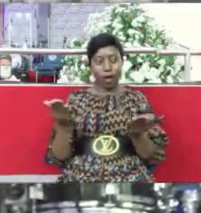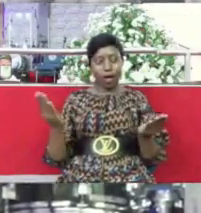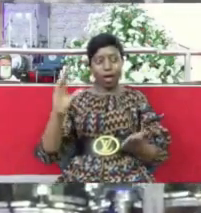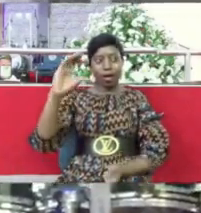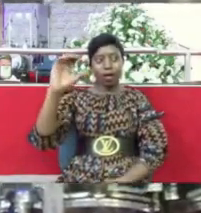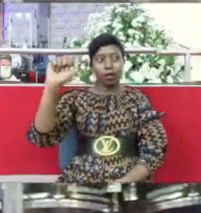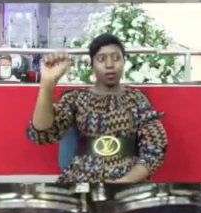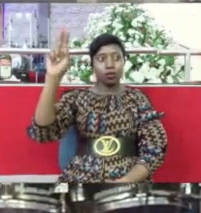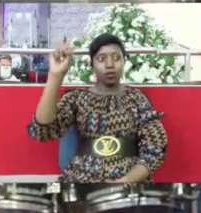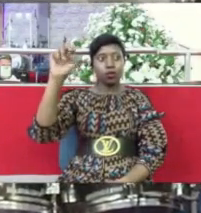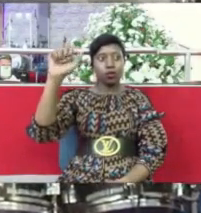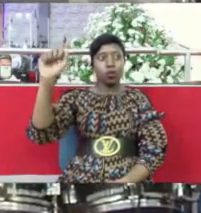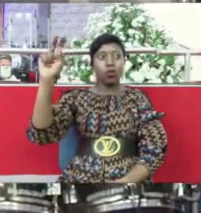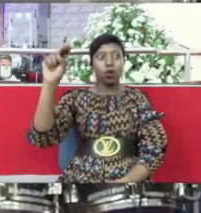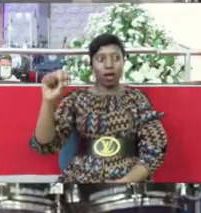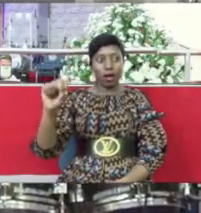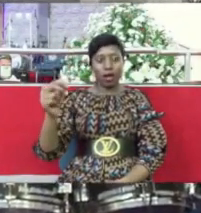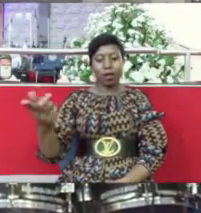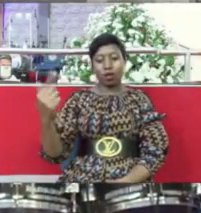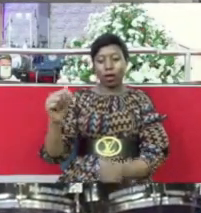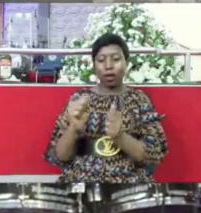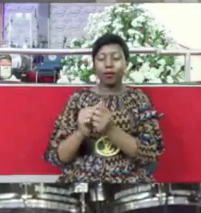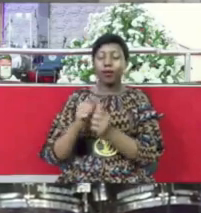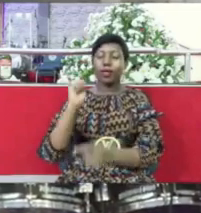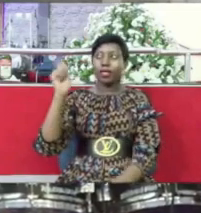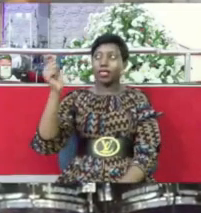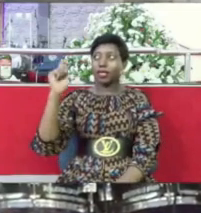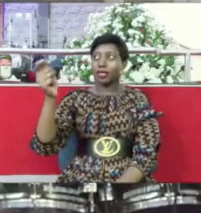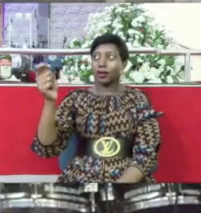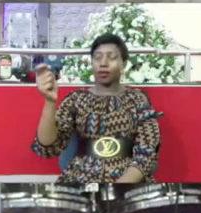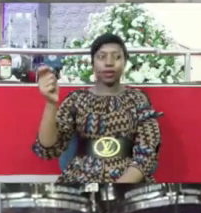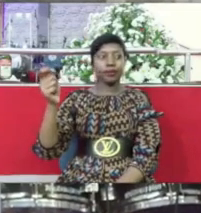with a testimony whether that land flows with milk and